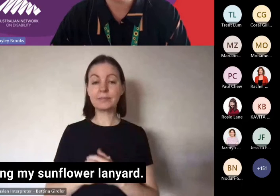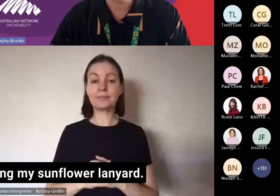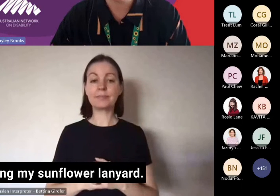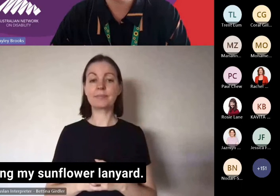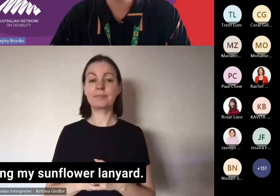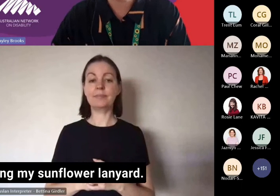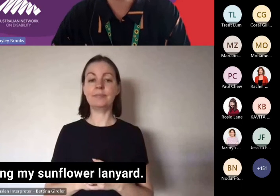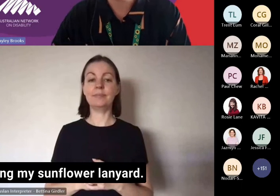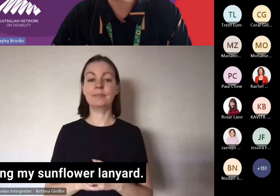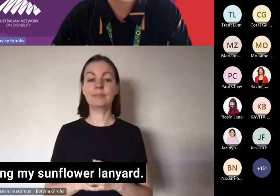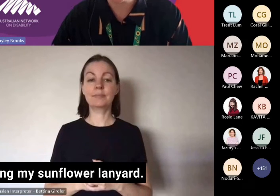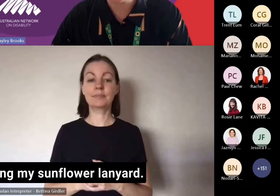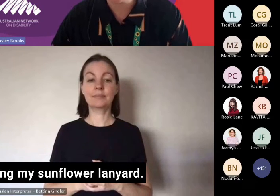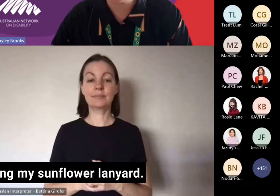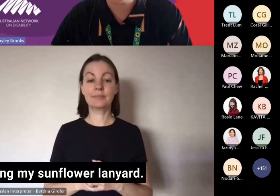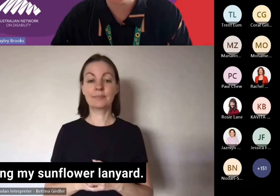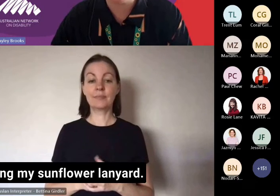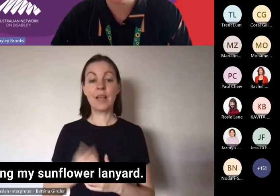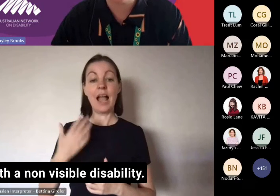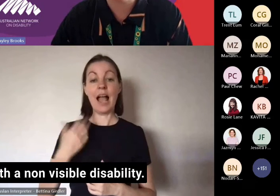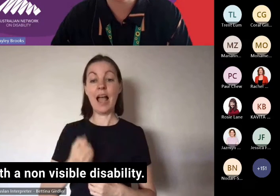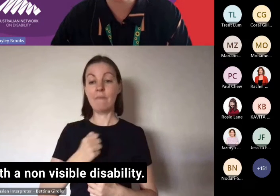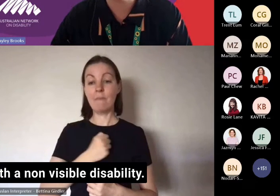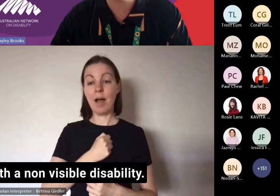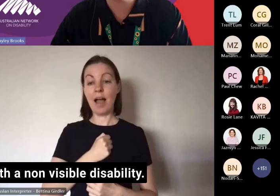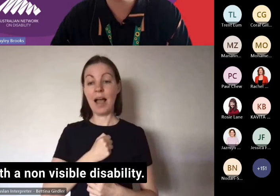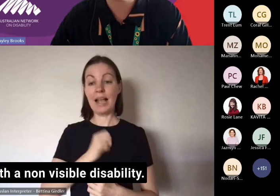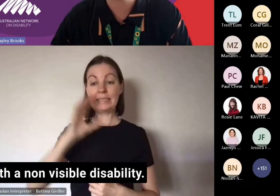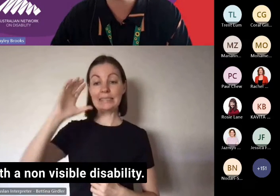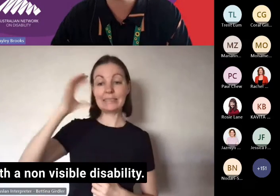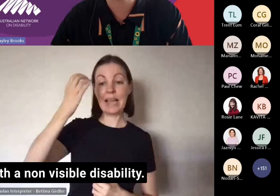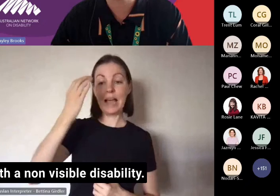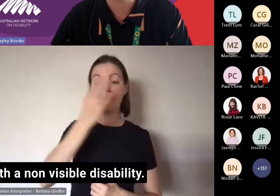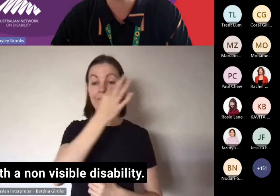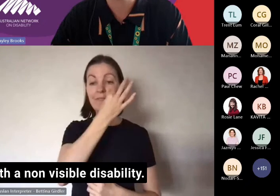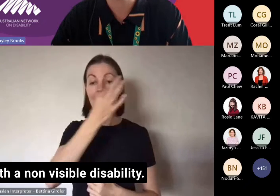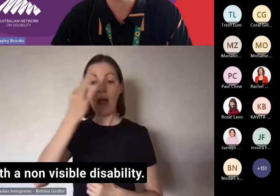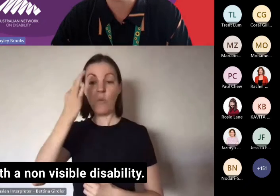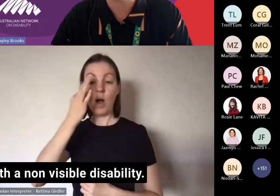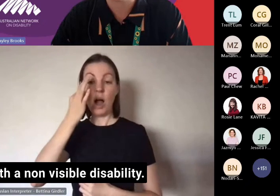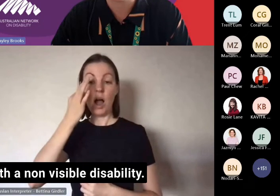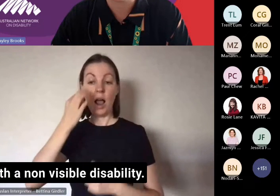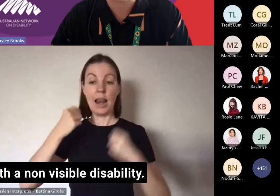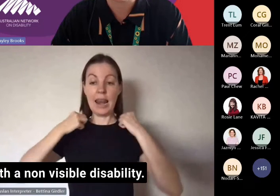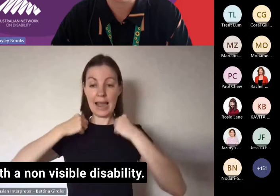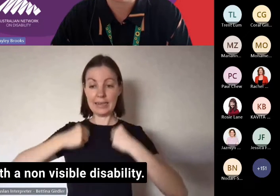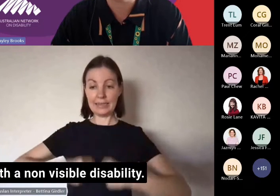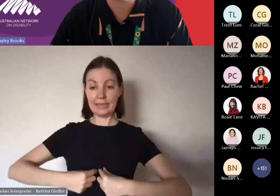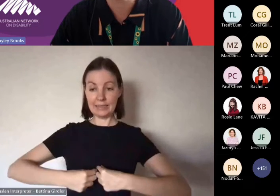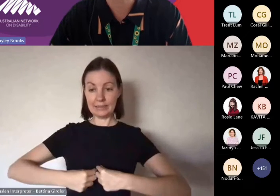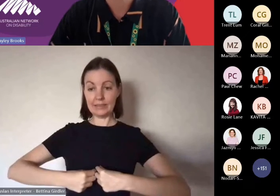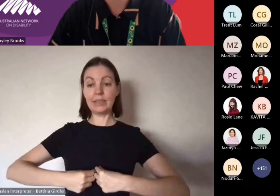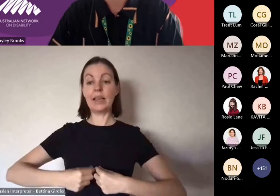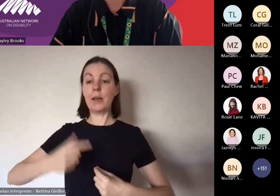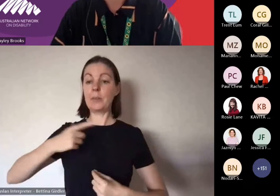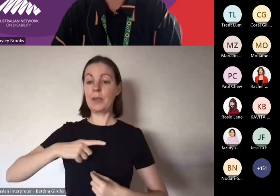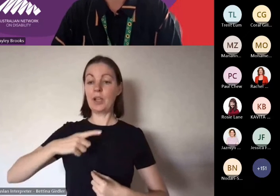wearing my sunflower lanyard. I am a person with a non-visible disability.